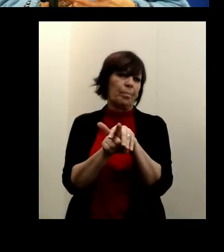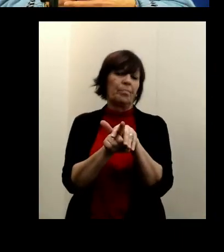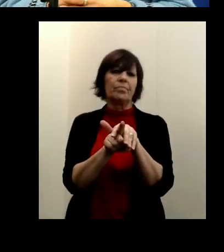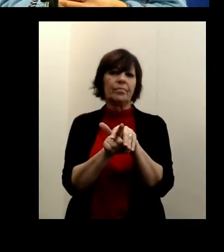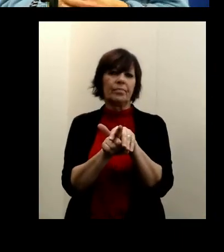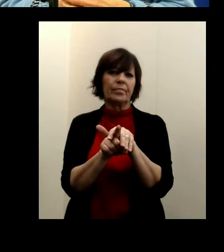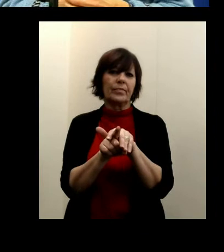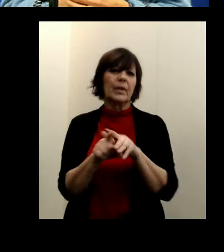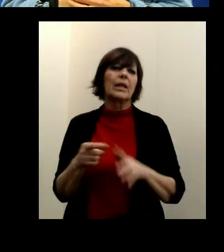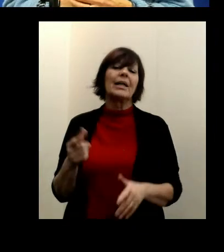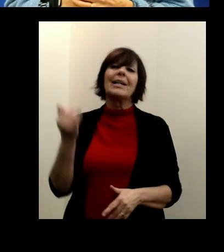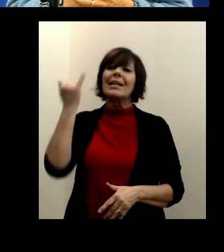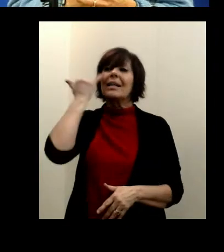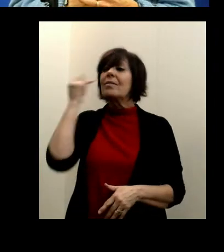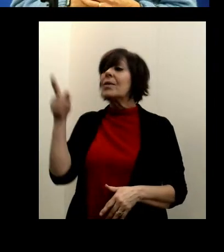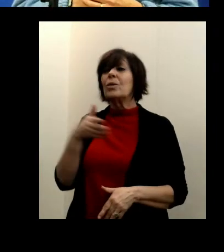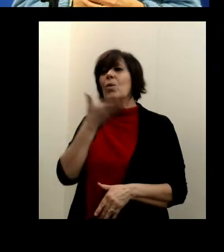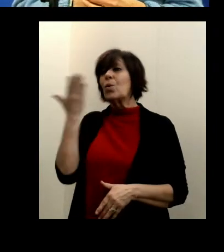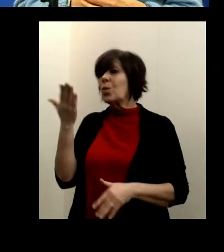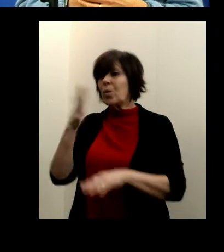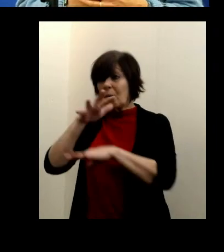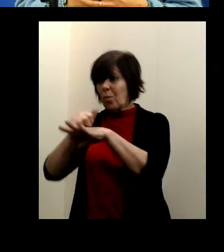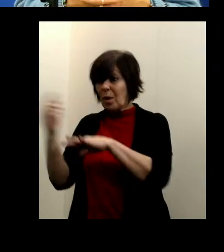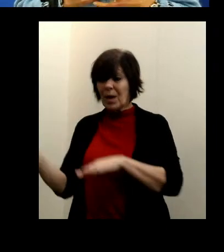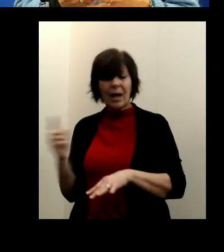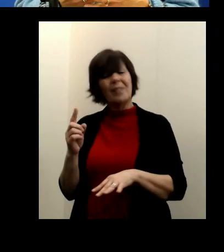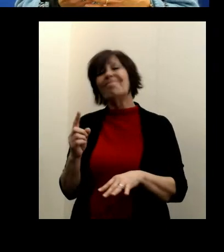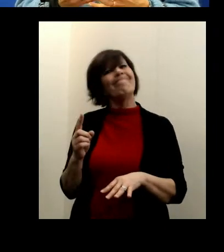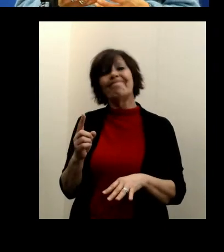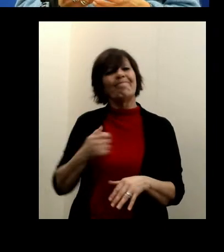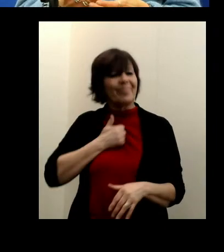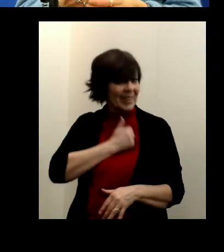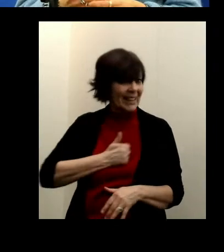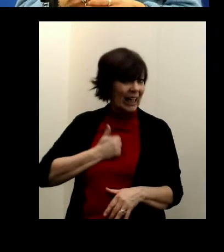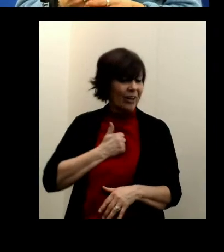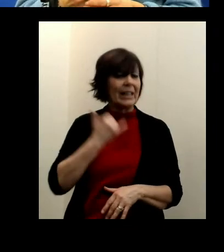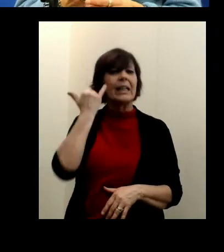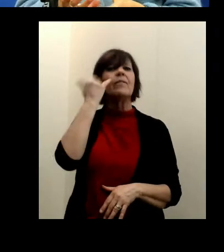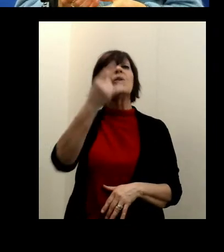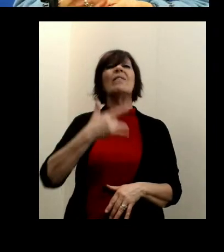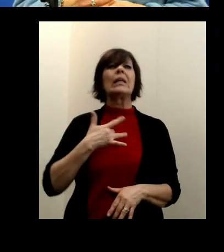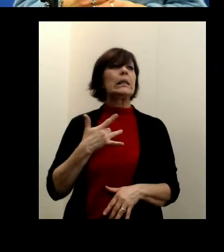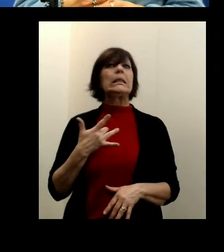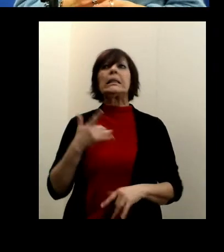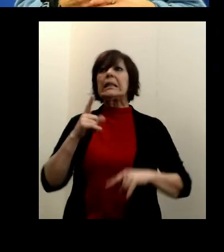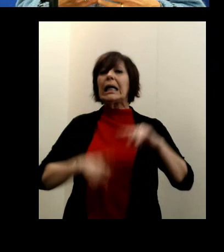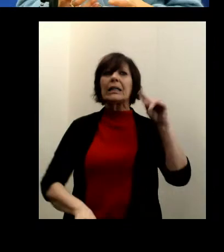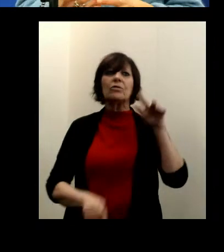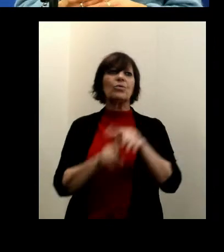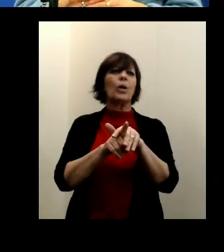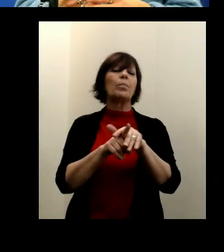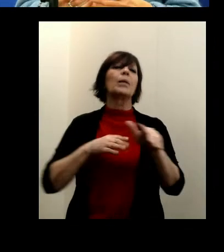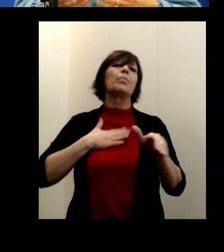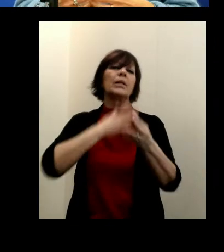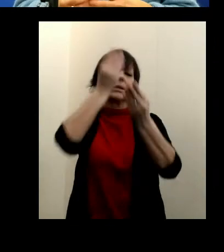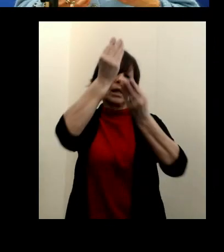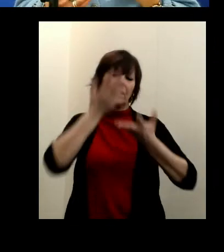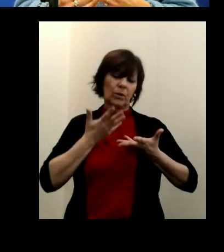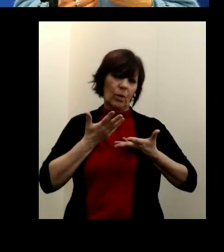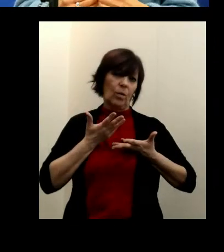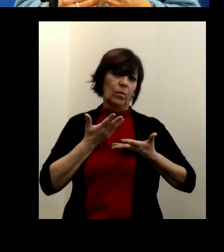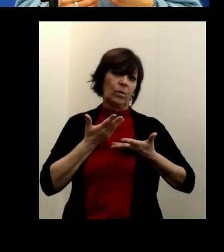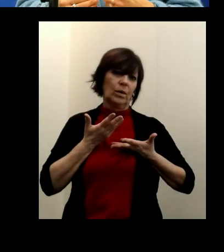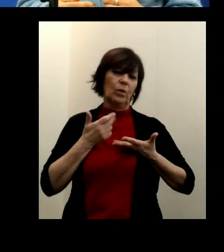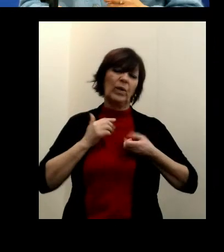have to turn people away if they don't have an appointment. And if you think that you're not going to be able to make your appointment, if you have one, please let us know because